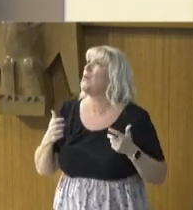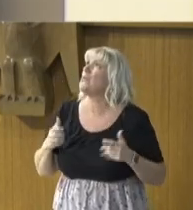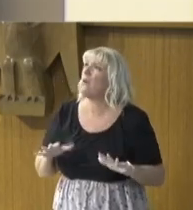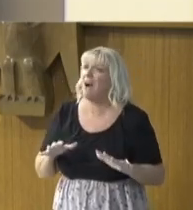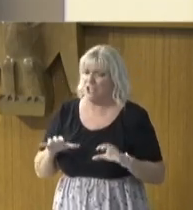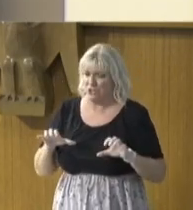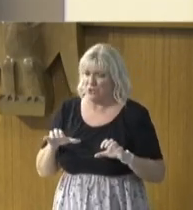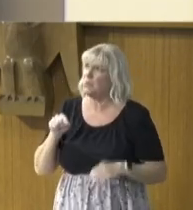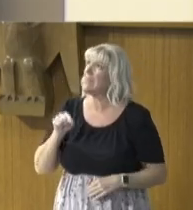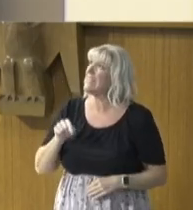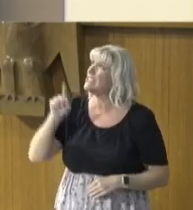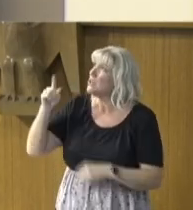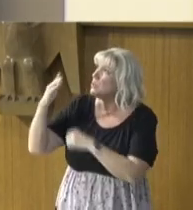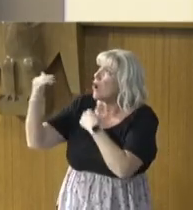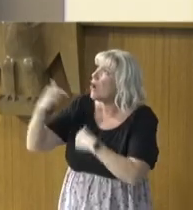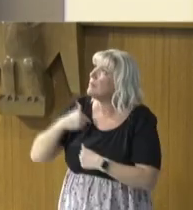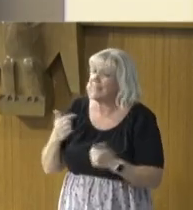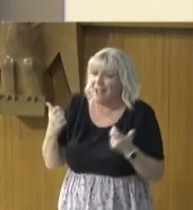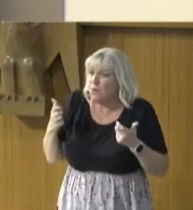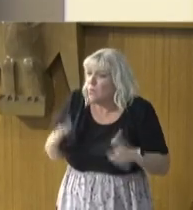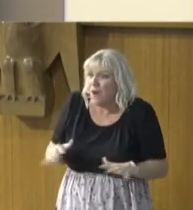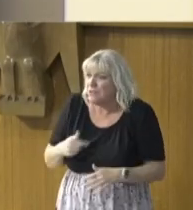what you're calling me to do.